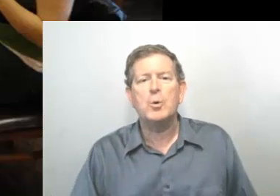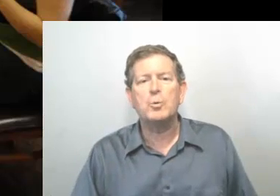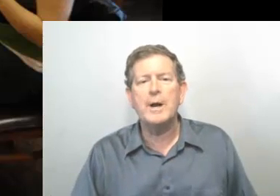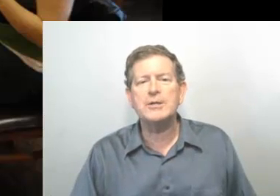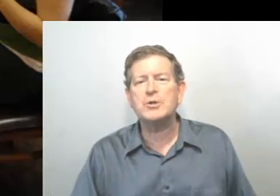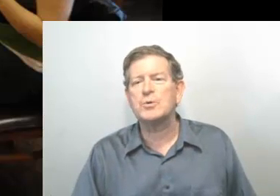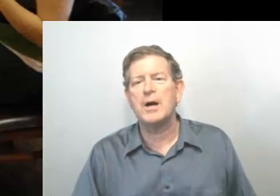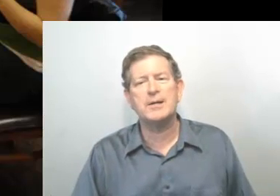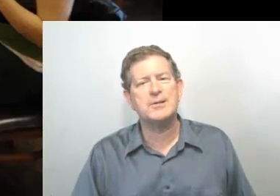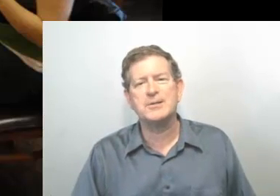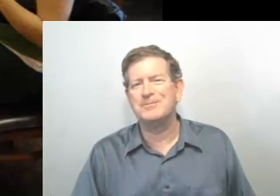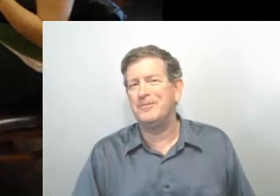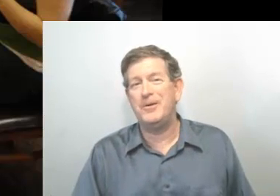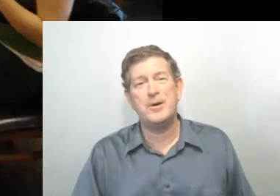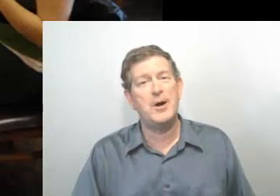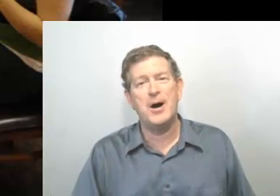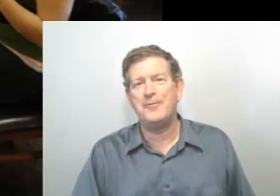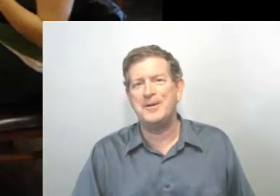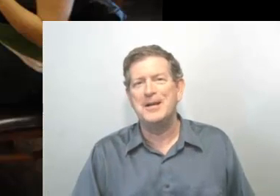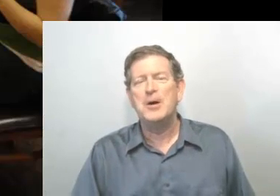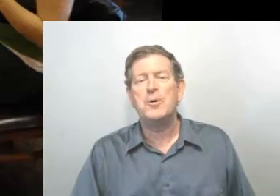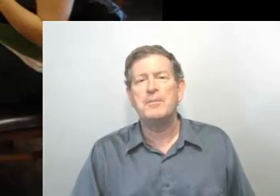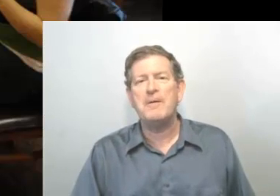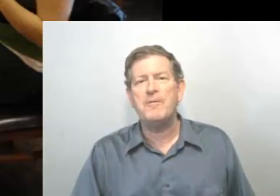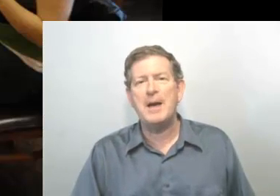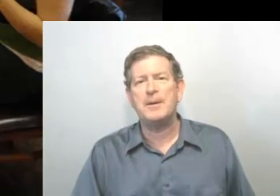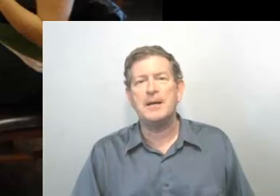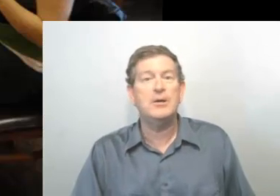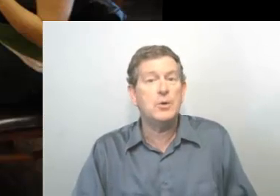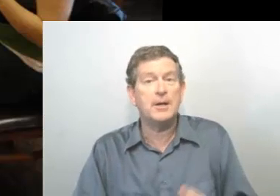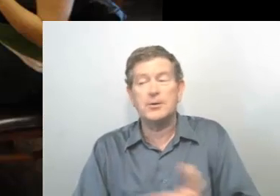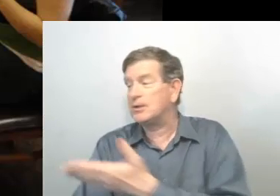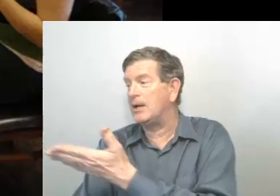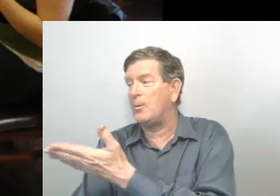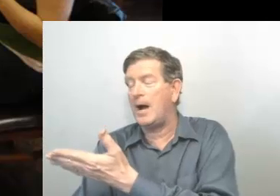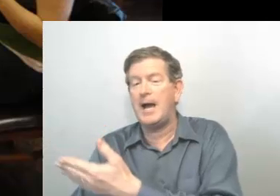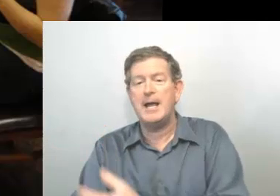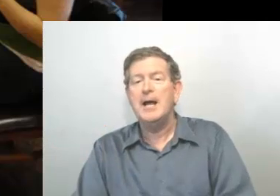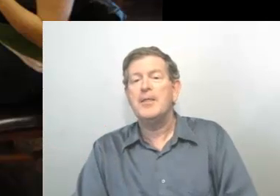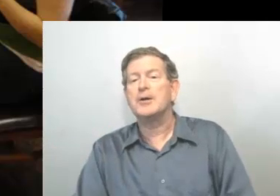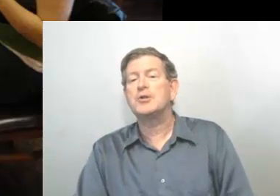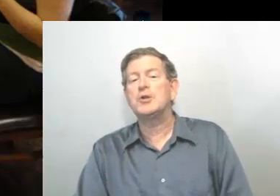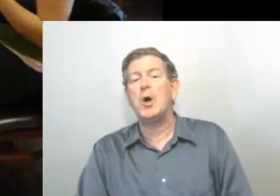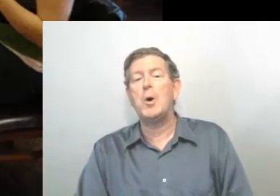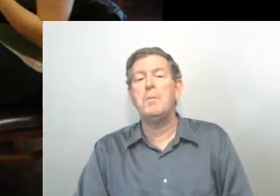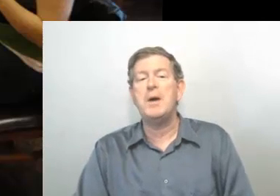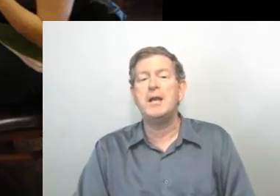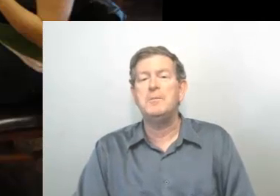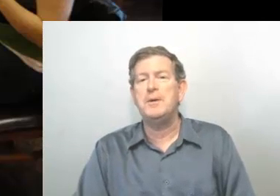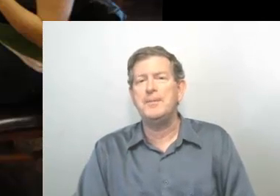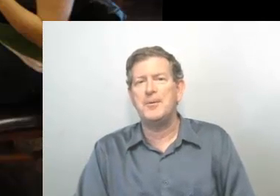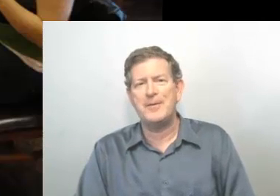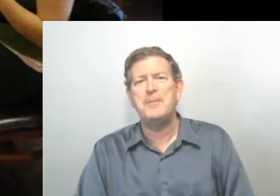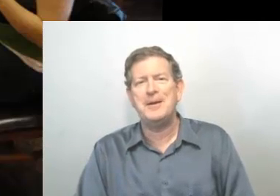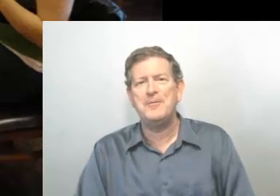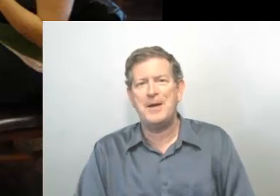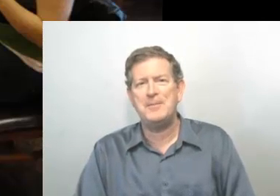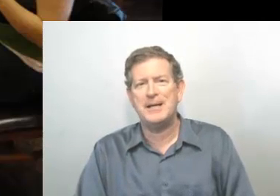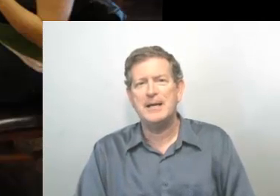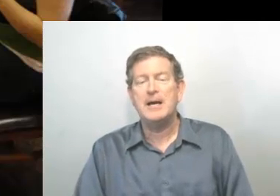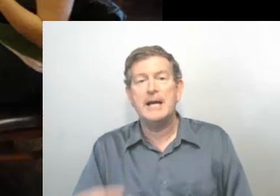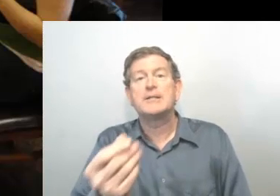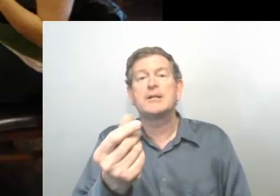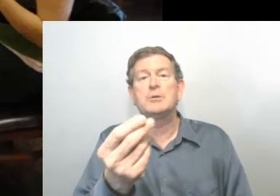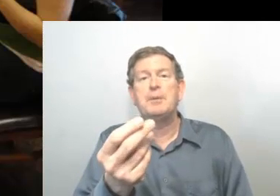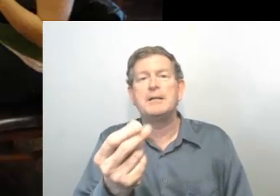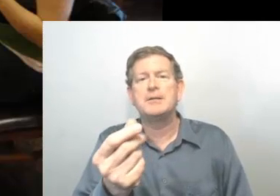to restaurants very often with my family, and you can understand why. There are so many people. We have a big